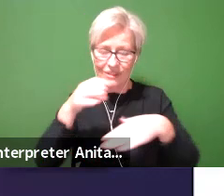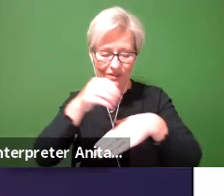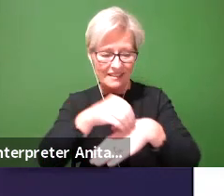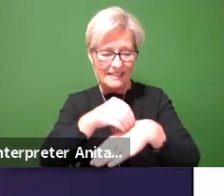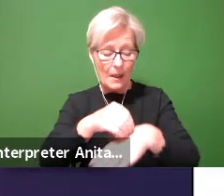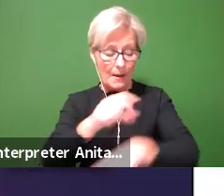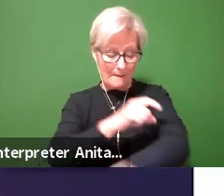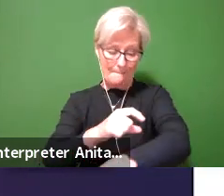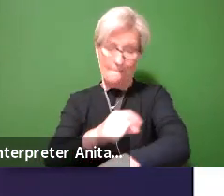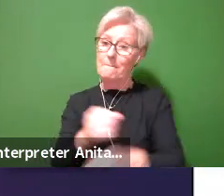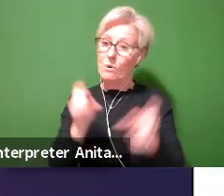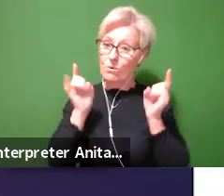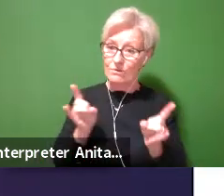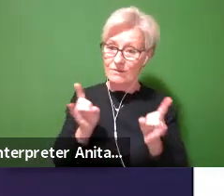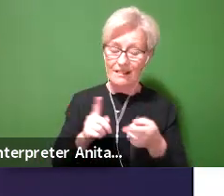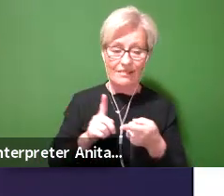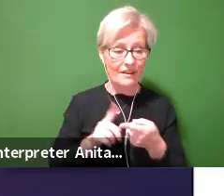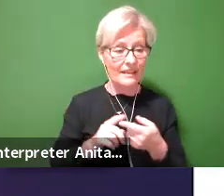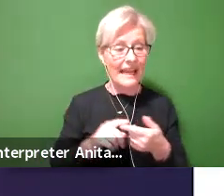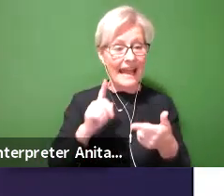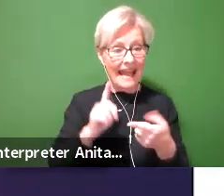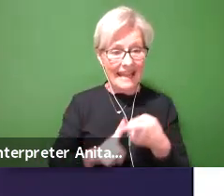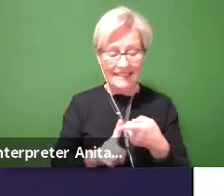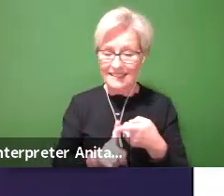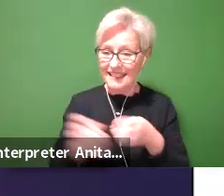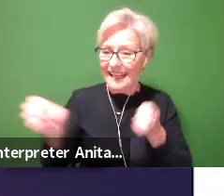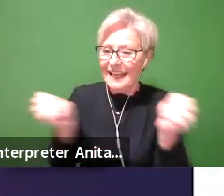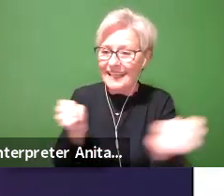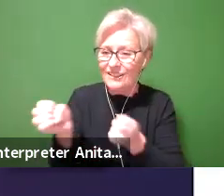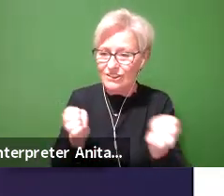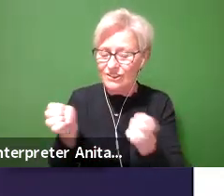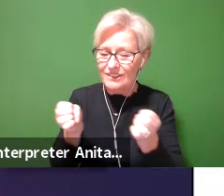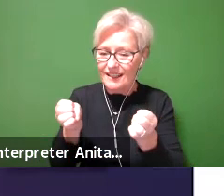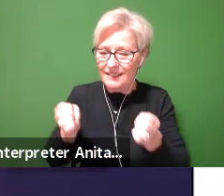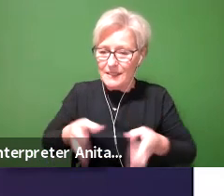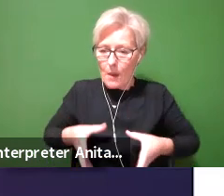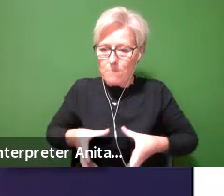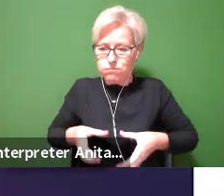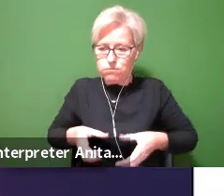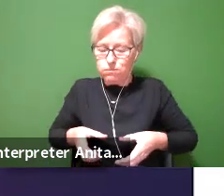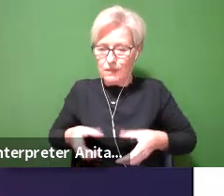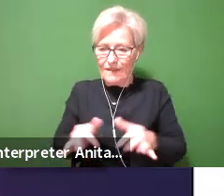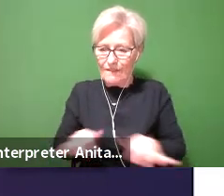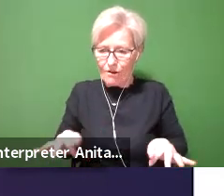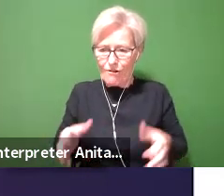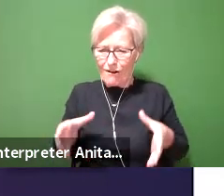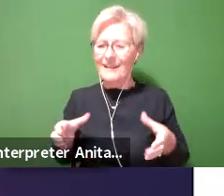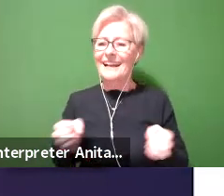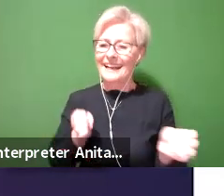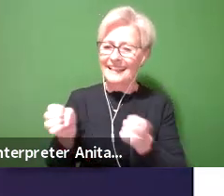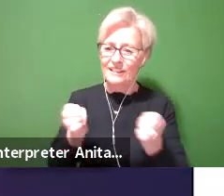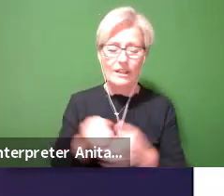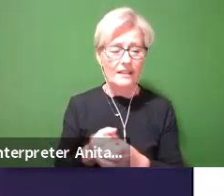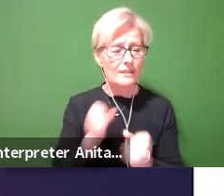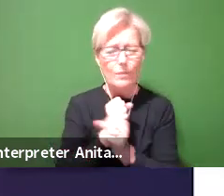role of exercise, in particular, pelvic floor exercises. We all know that urinary incontinence can affect up